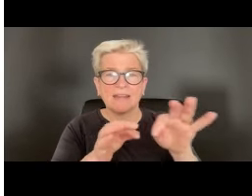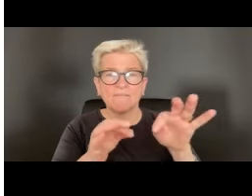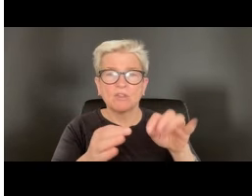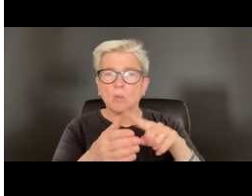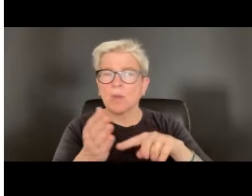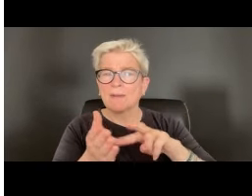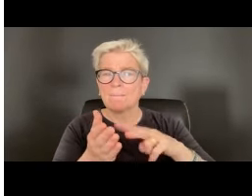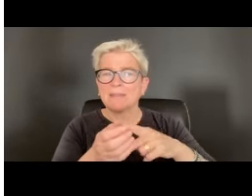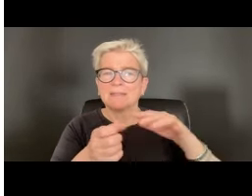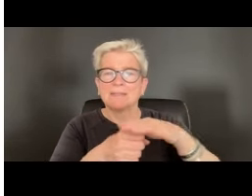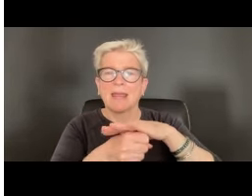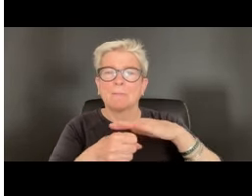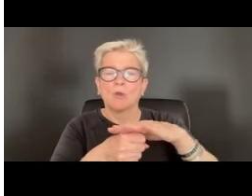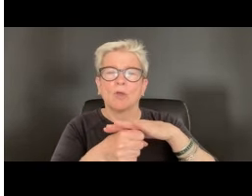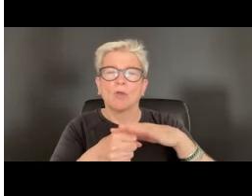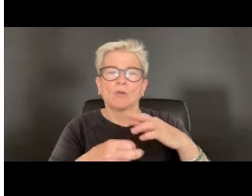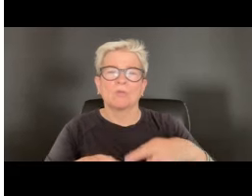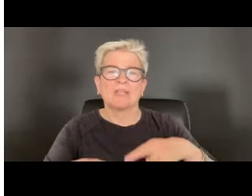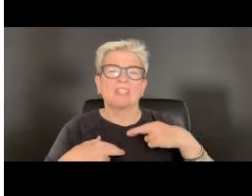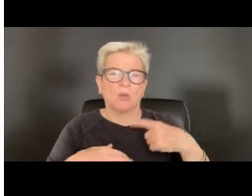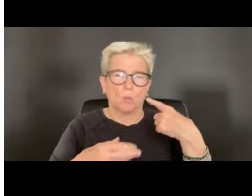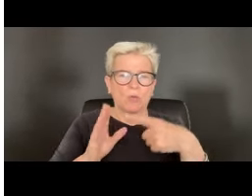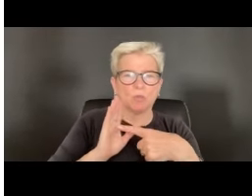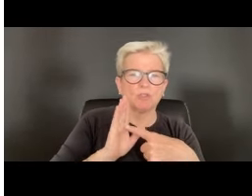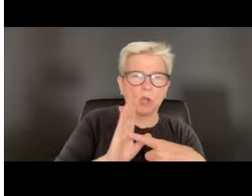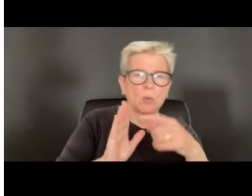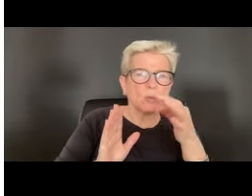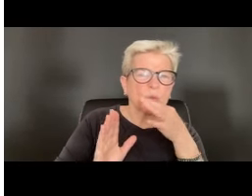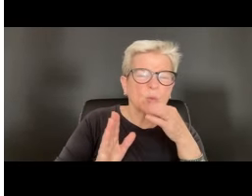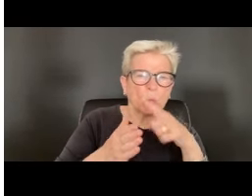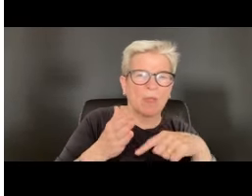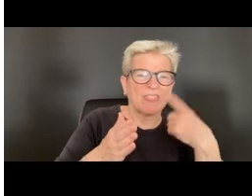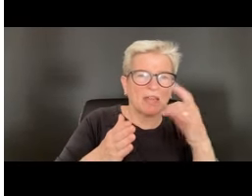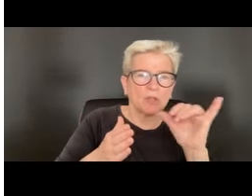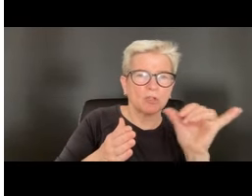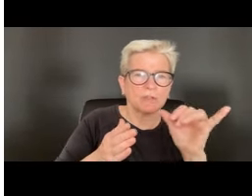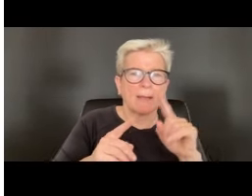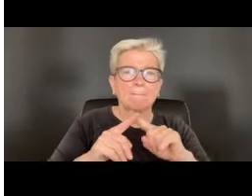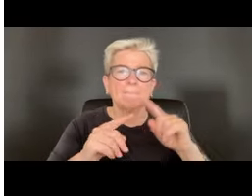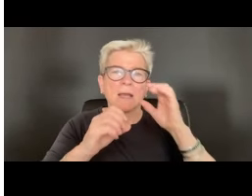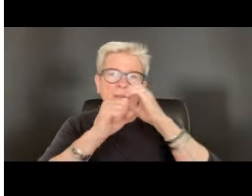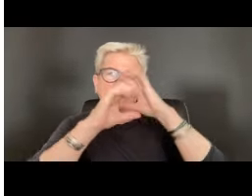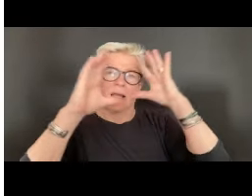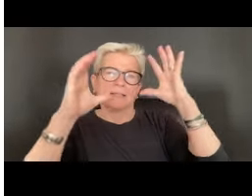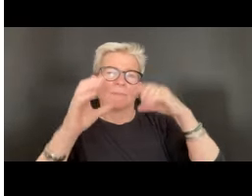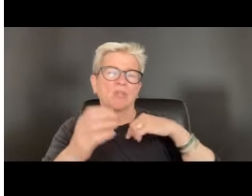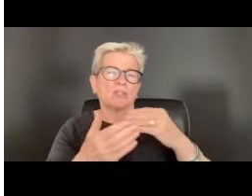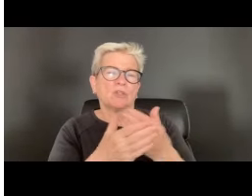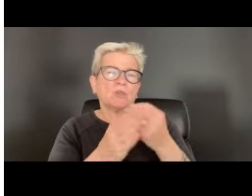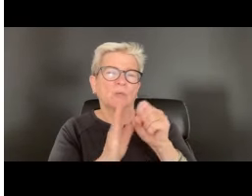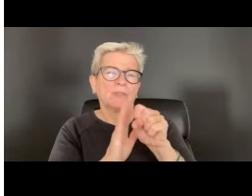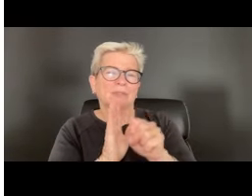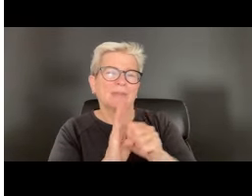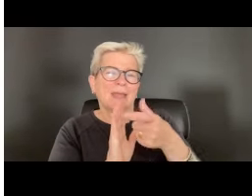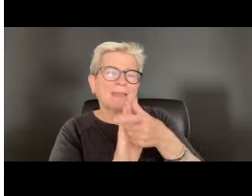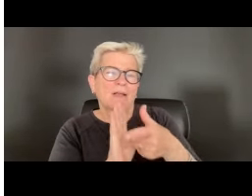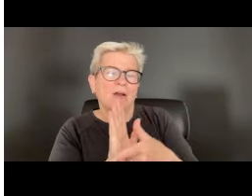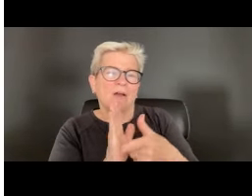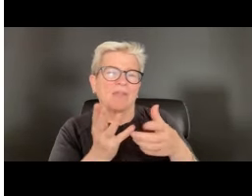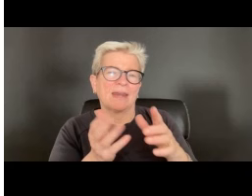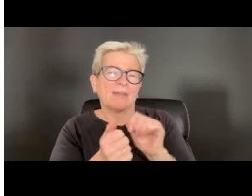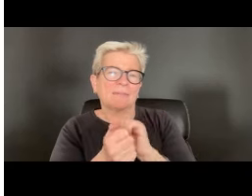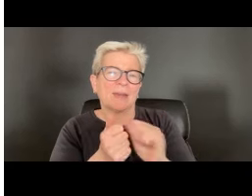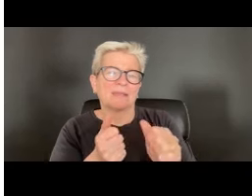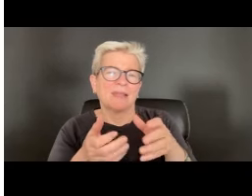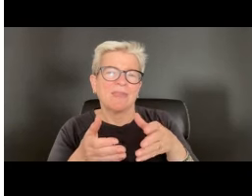We'll show some of that looks like. But the overall concept is that there's a new state law that has passed that requires cities to allow